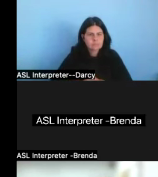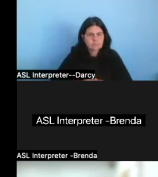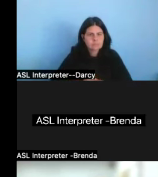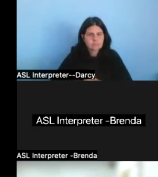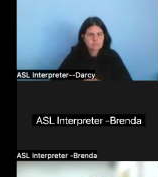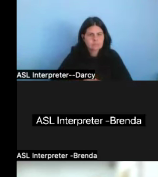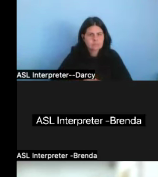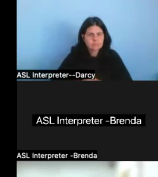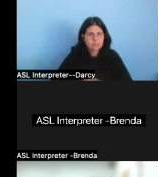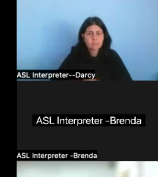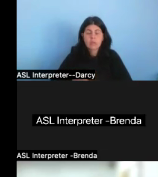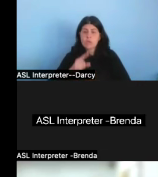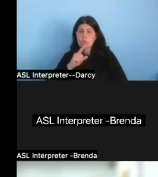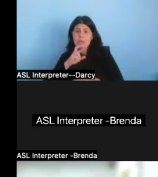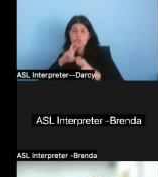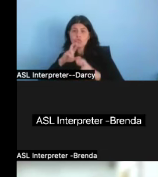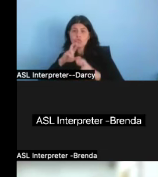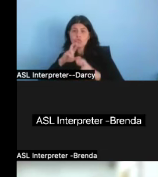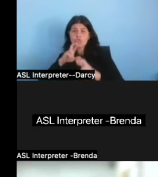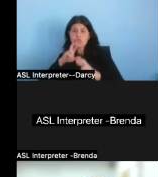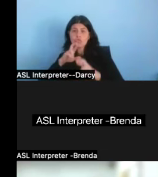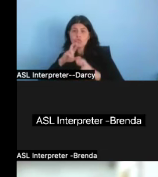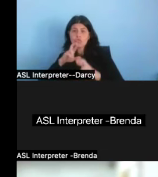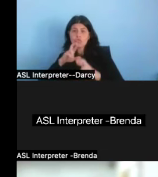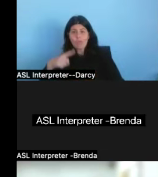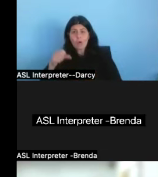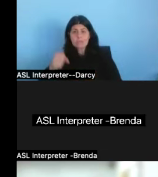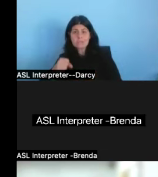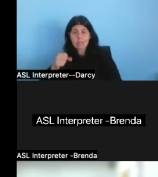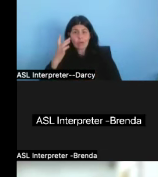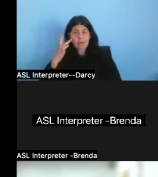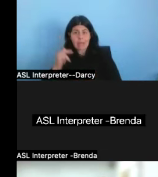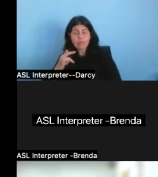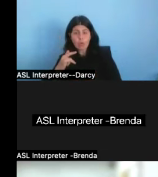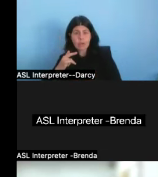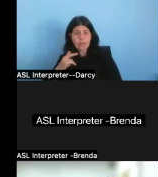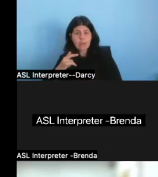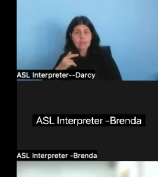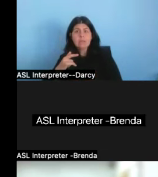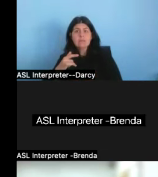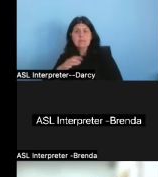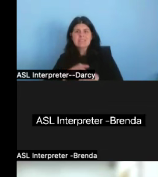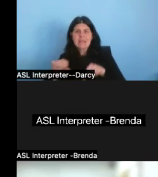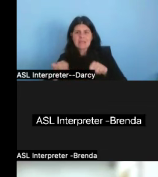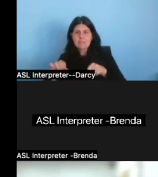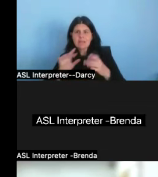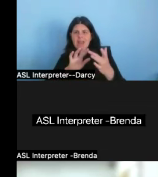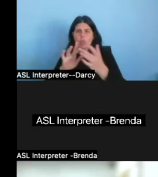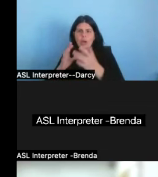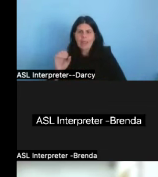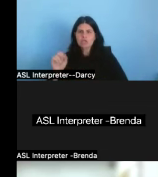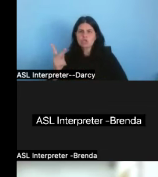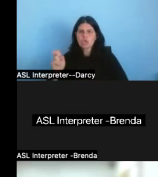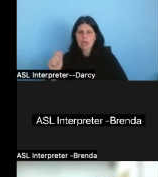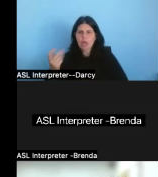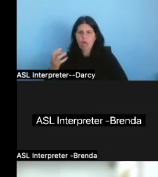actual reporting region for the Southern California Seismic Network and also for Shake Alert is south of the California